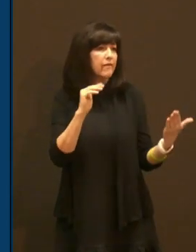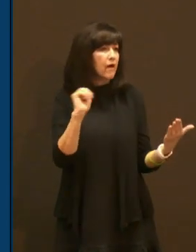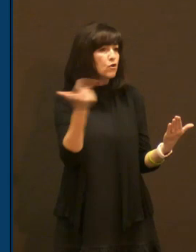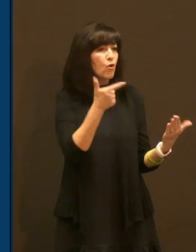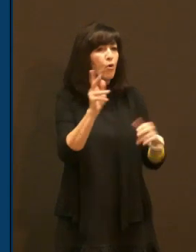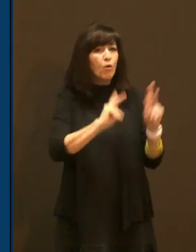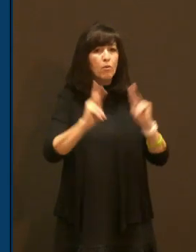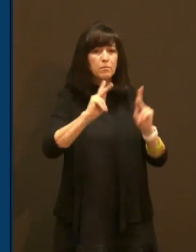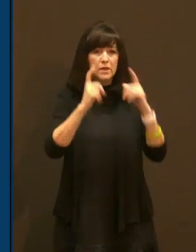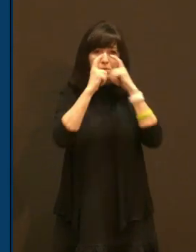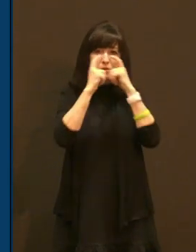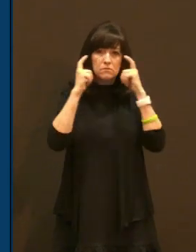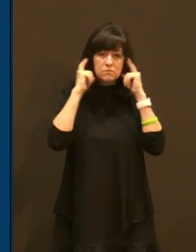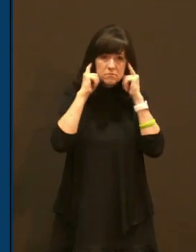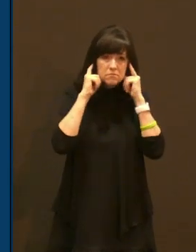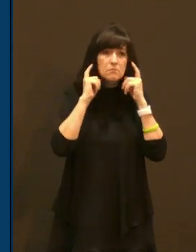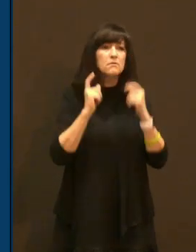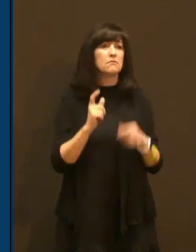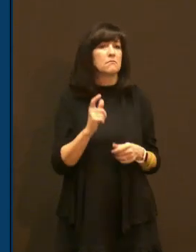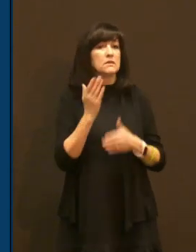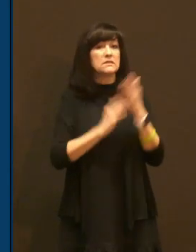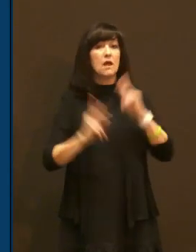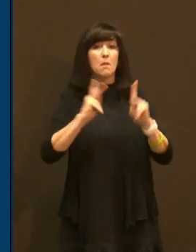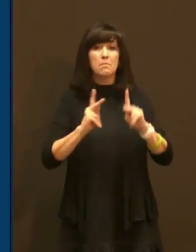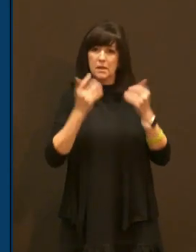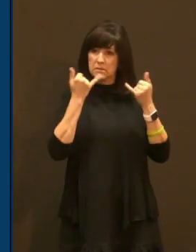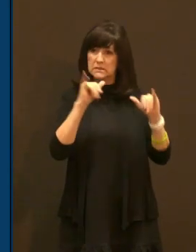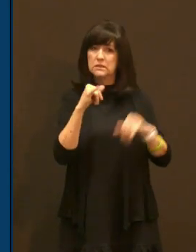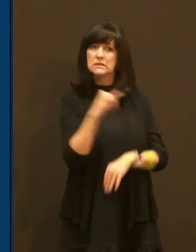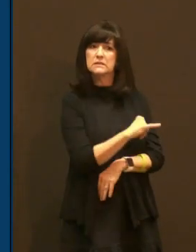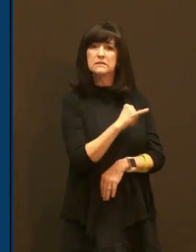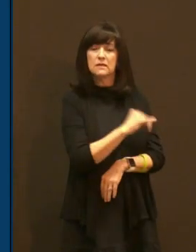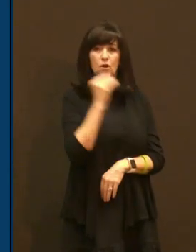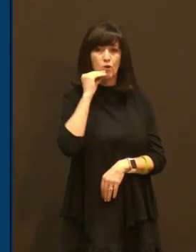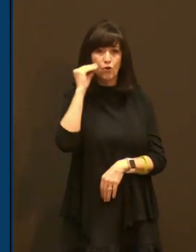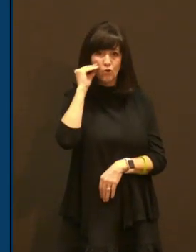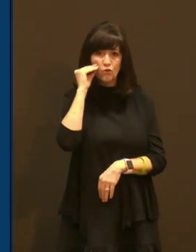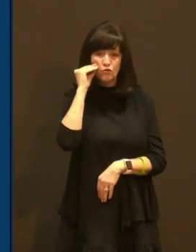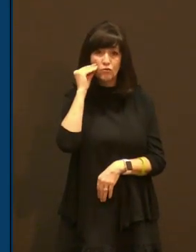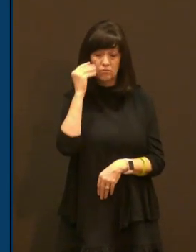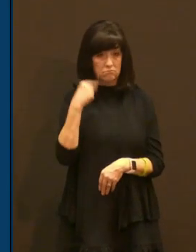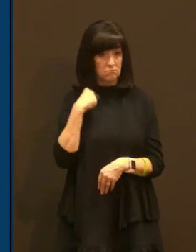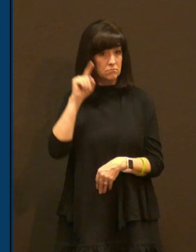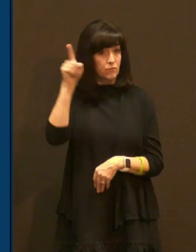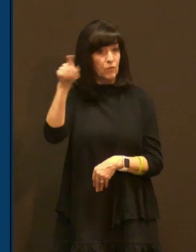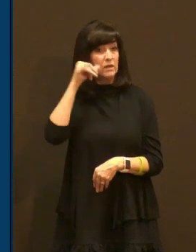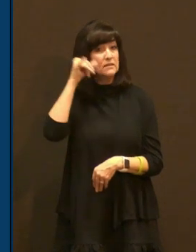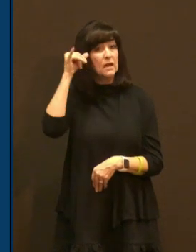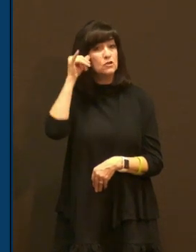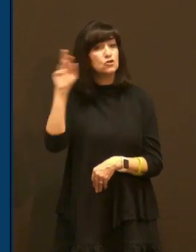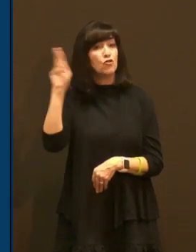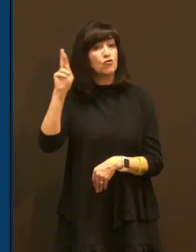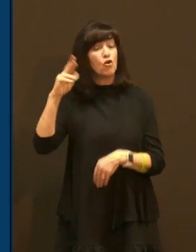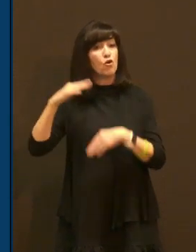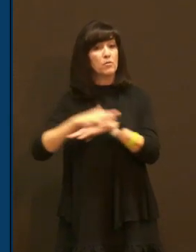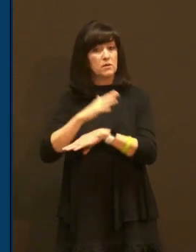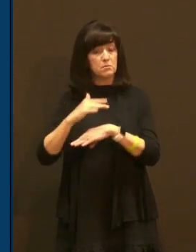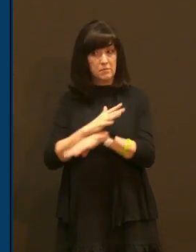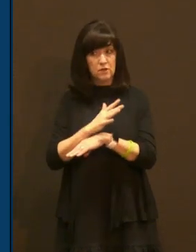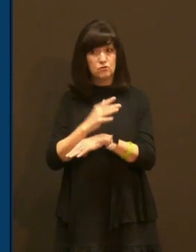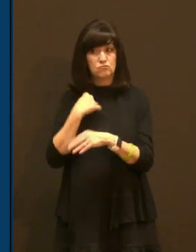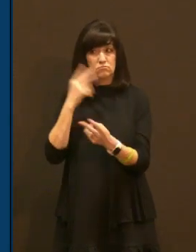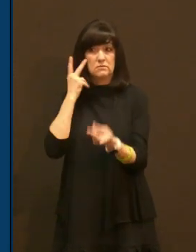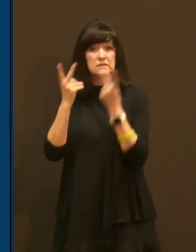distancing and staying home. As I was on the boardwalk yesterday at Rehoboth Beach, it's required to wear face masks on the boardwalk. I would